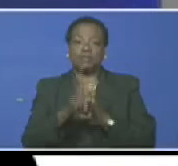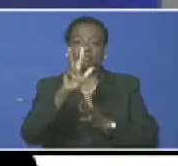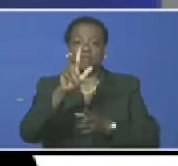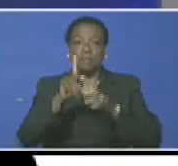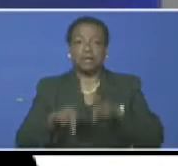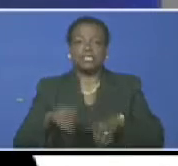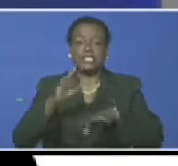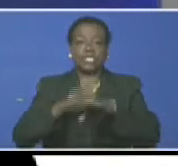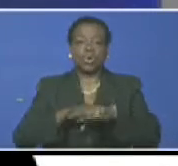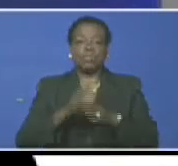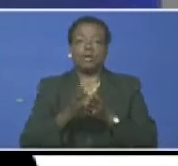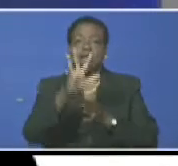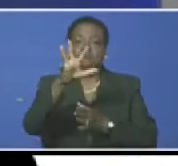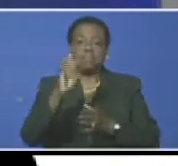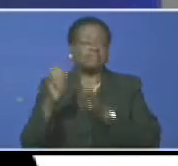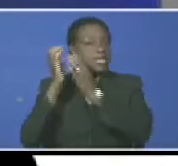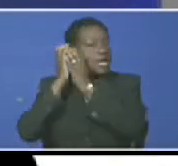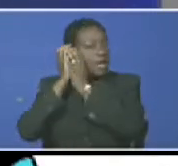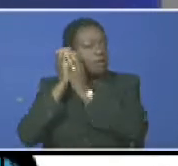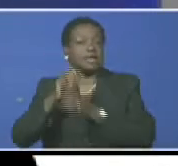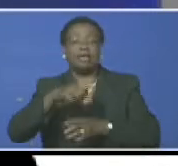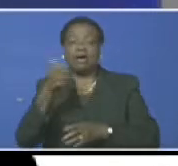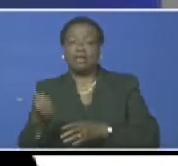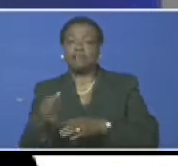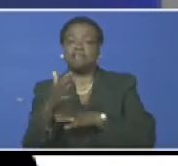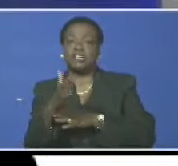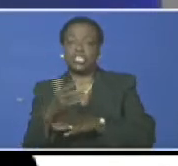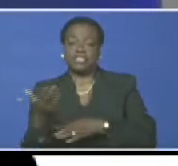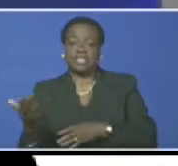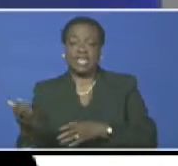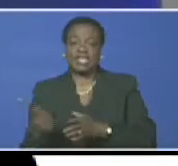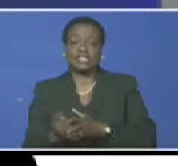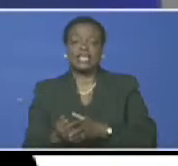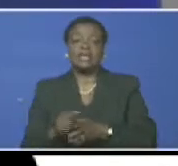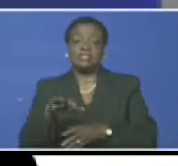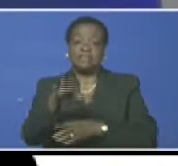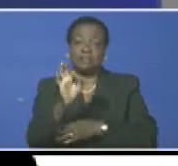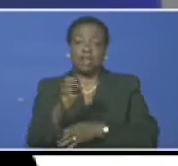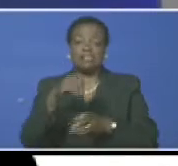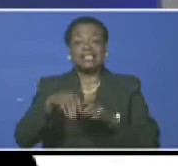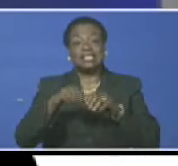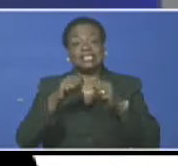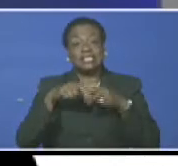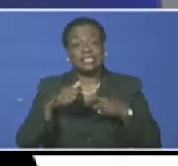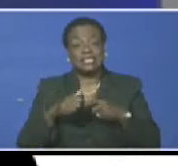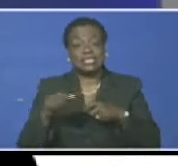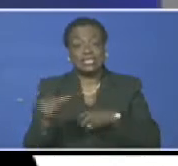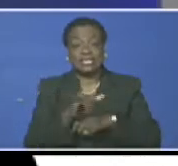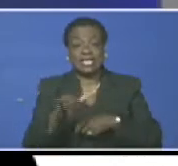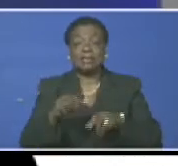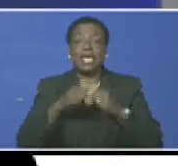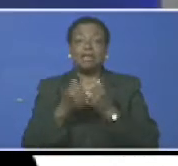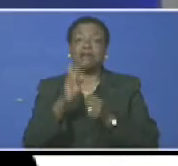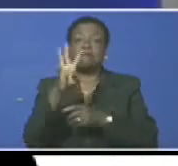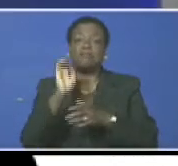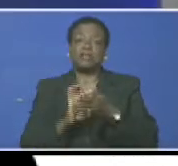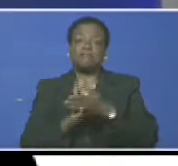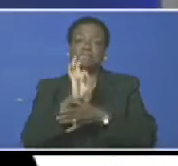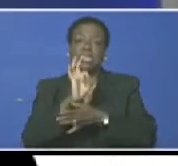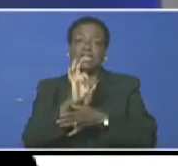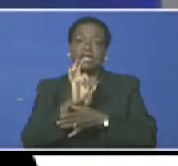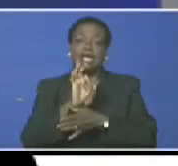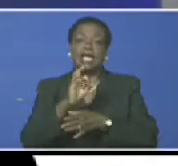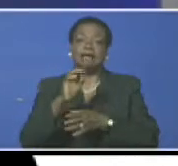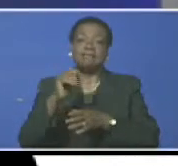with about 50 conchs and other fisheries products in their possession. Also discovered in the same area, a 46-foot fishing vessel